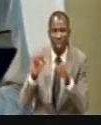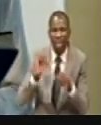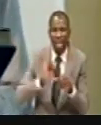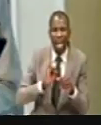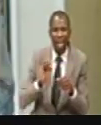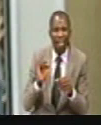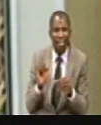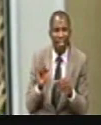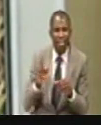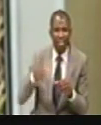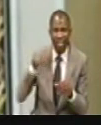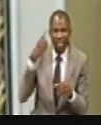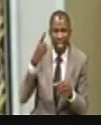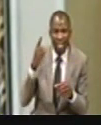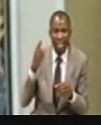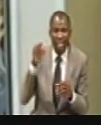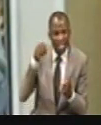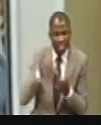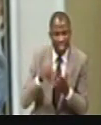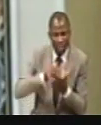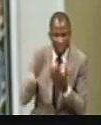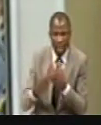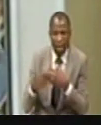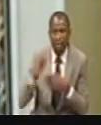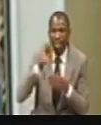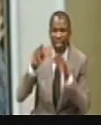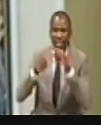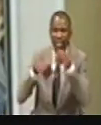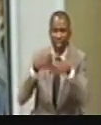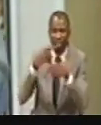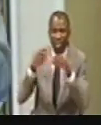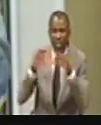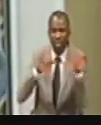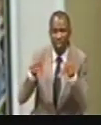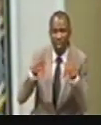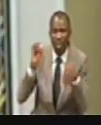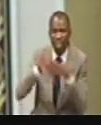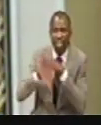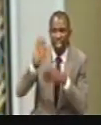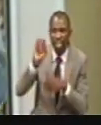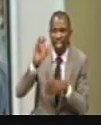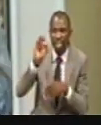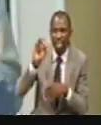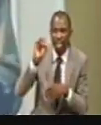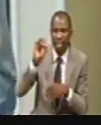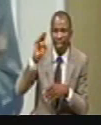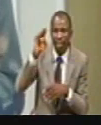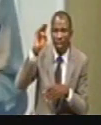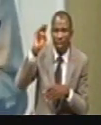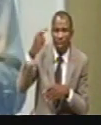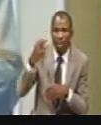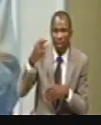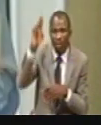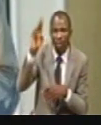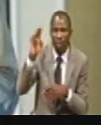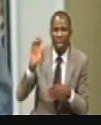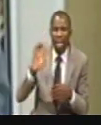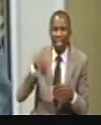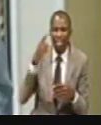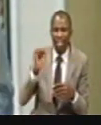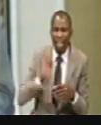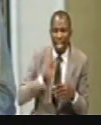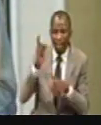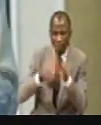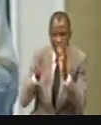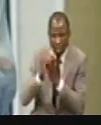I said that one of the things that will make me to receive my healing is that this crusade is being done at Enugu, and secondly, I'm from Enugu